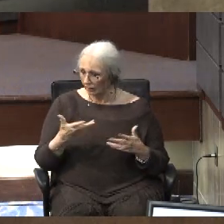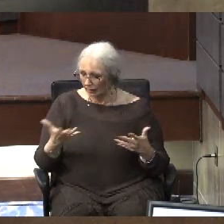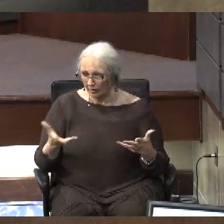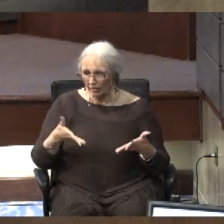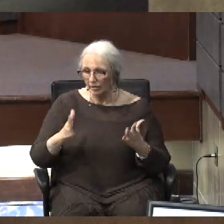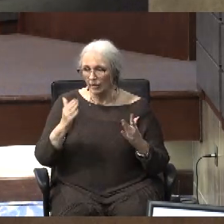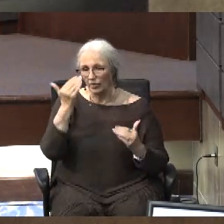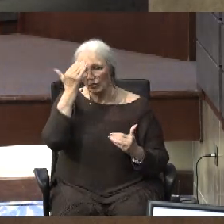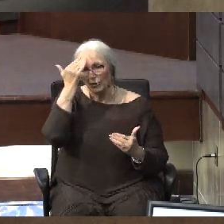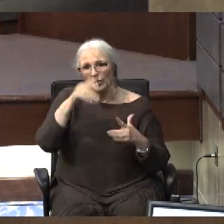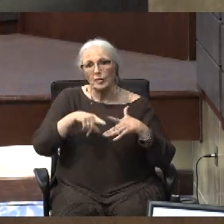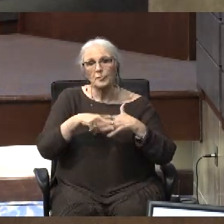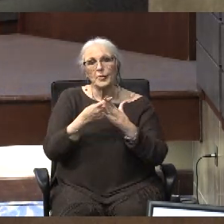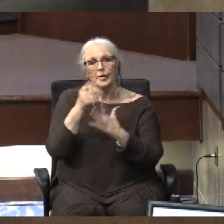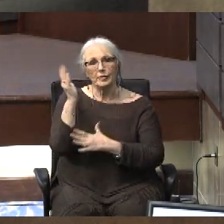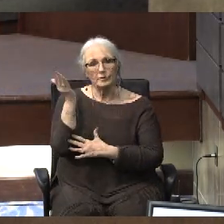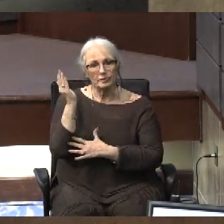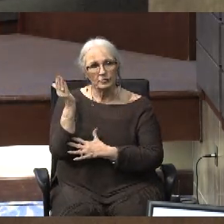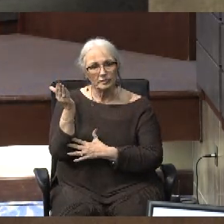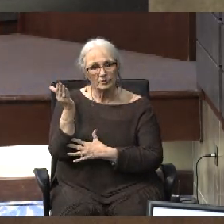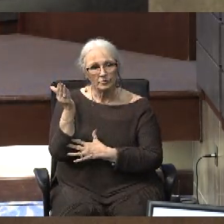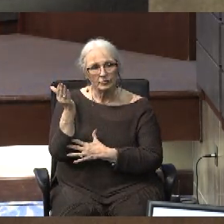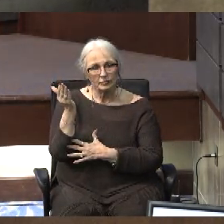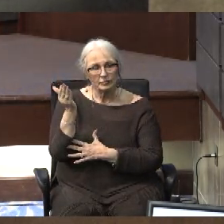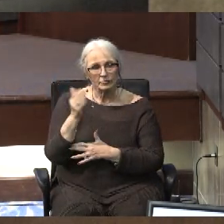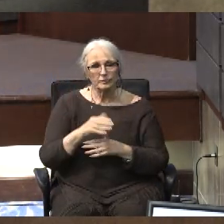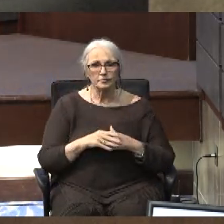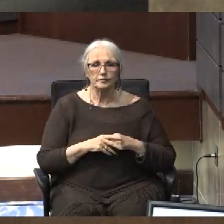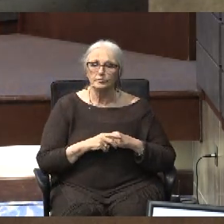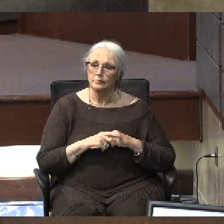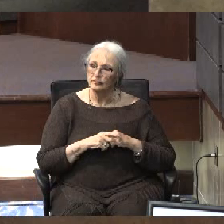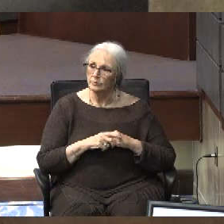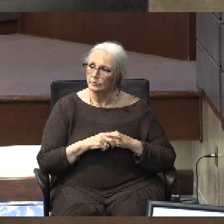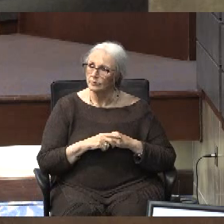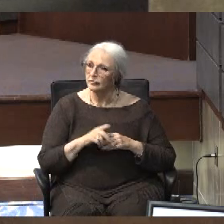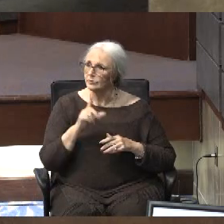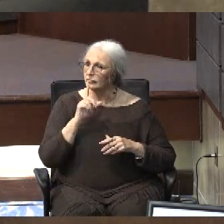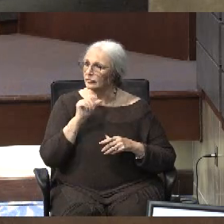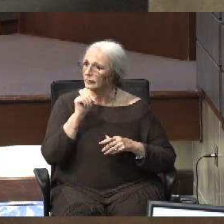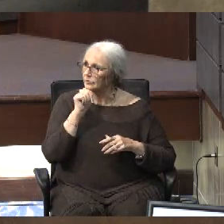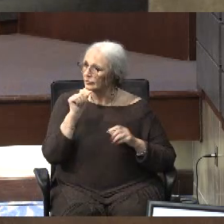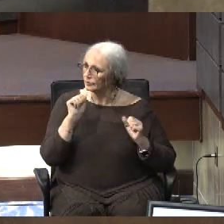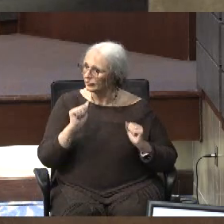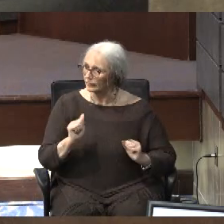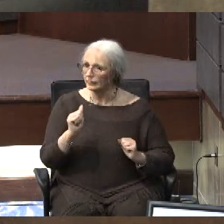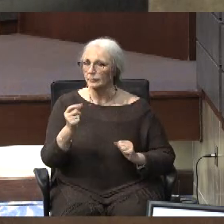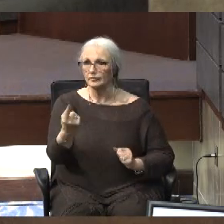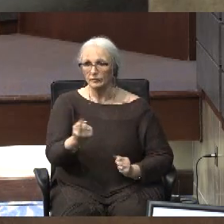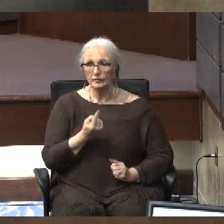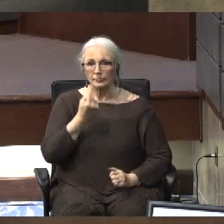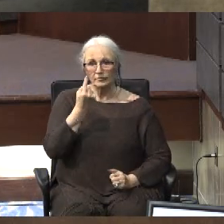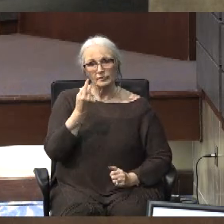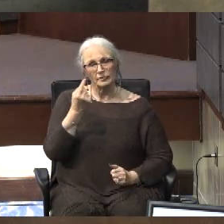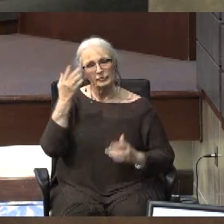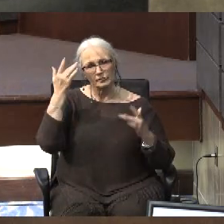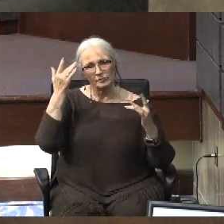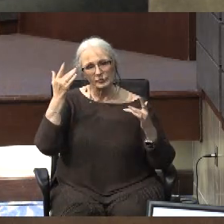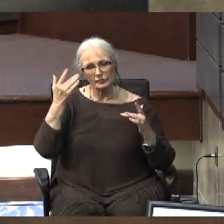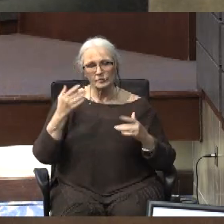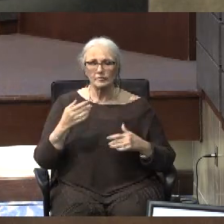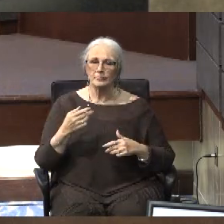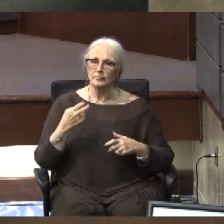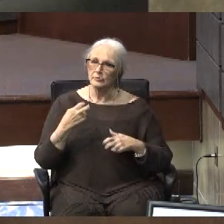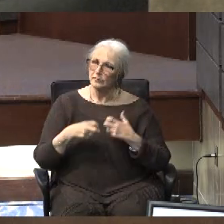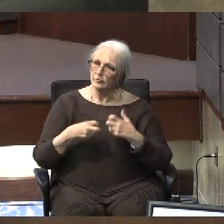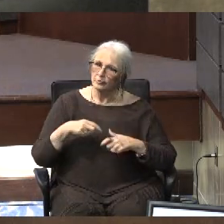beginning of your presentation, and staff will distribute those to council. If you are unable to approach the podium due to physical limitations, a